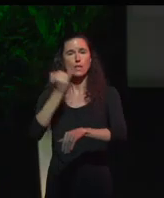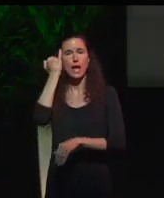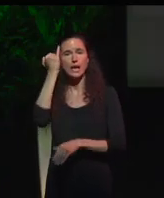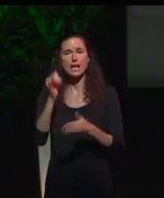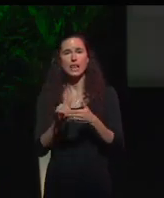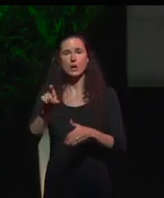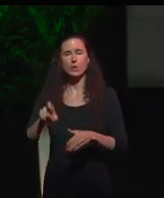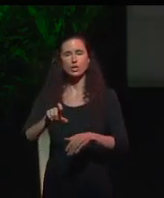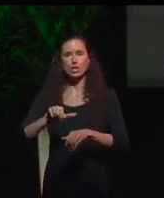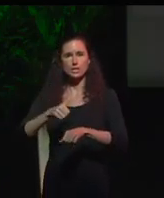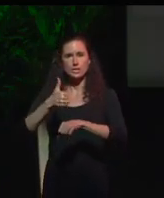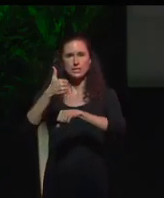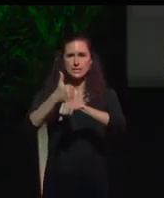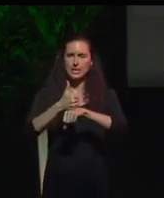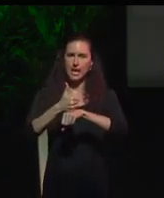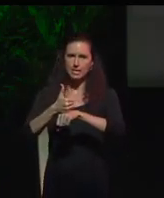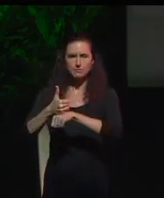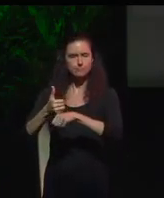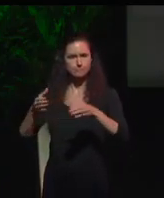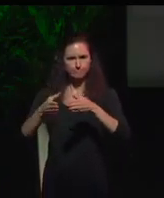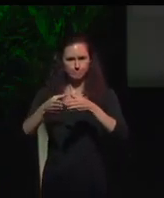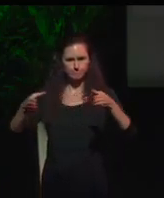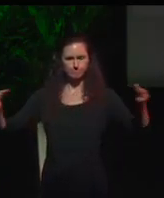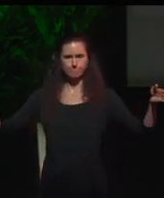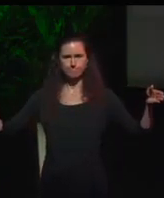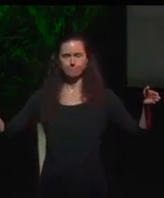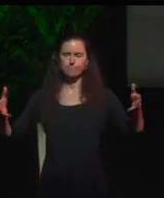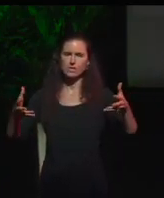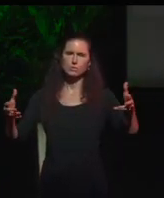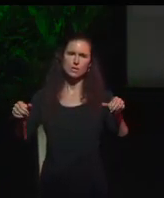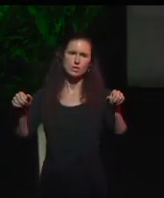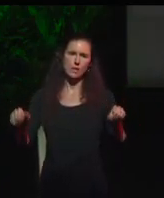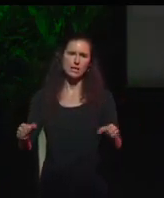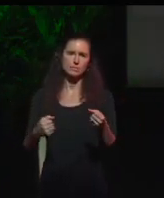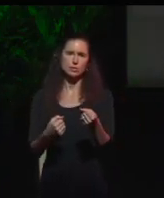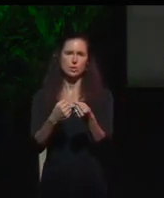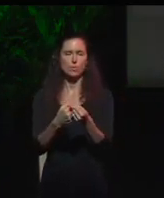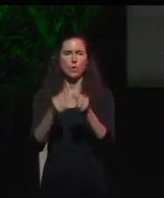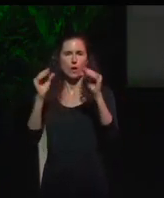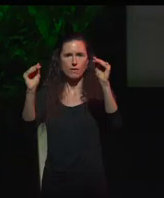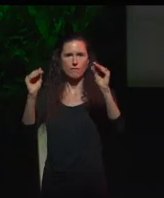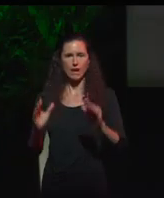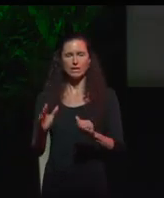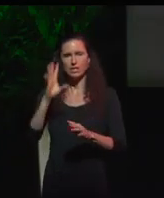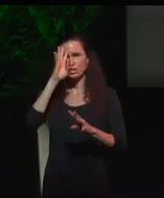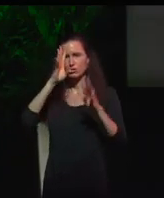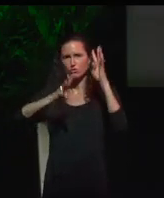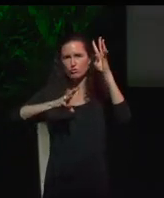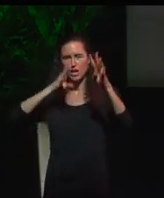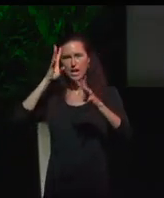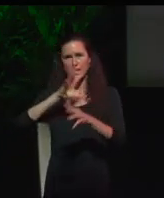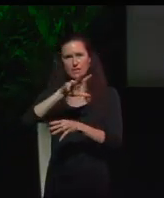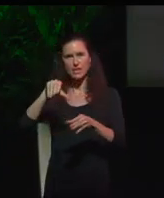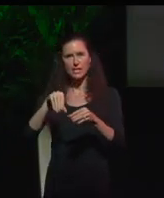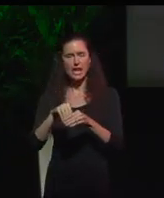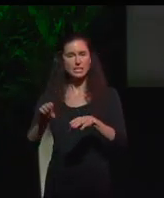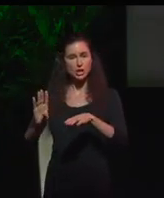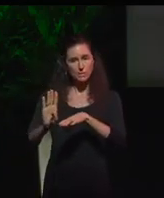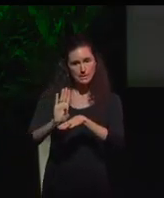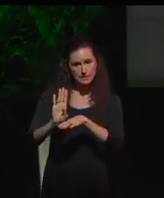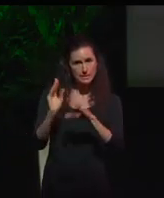should set the fences as wide as possible in supporting faculty as they creatively engage the business of teaching and